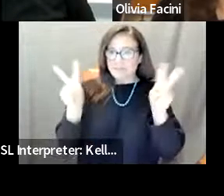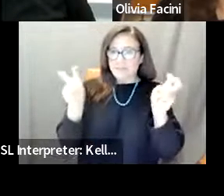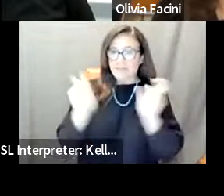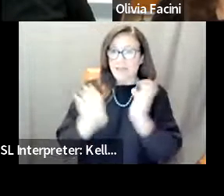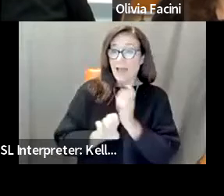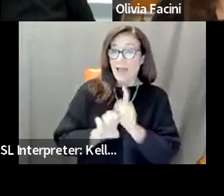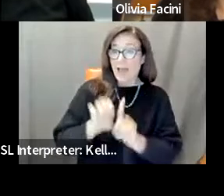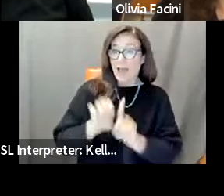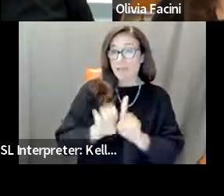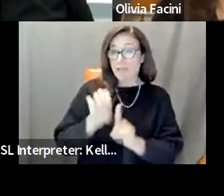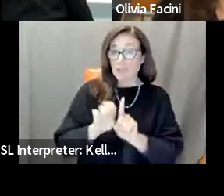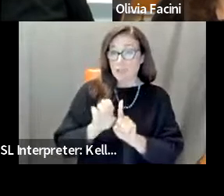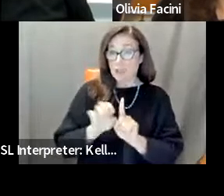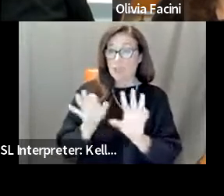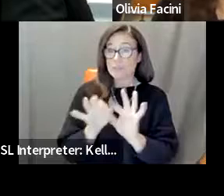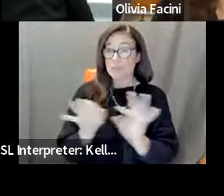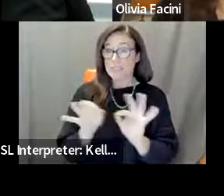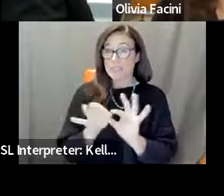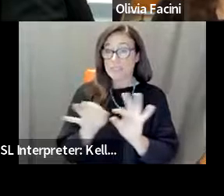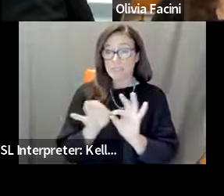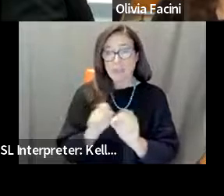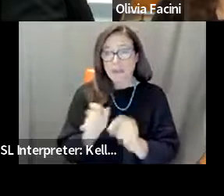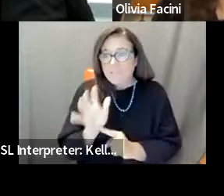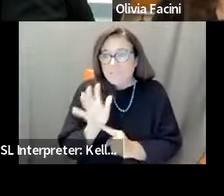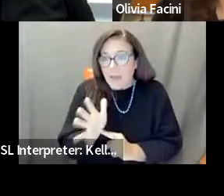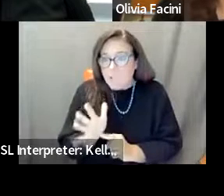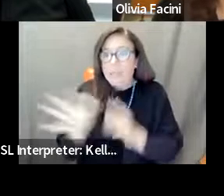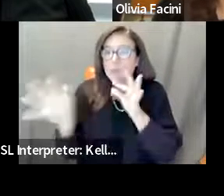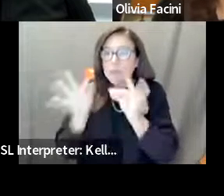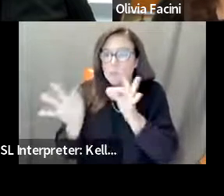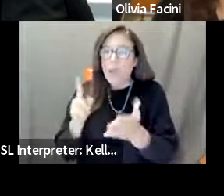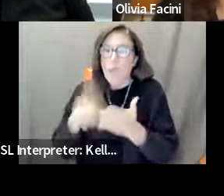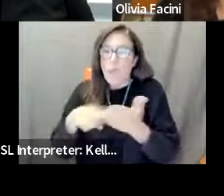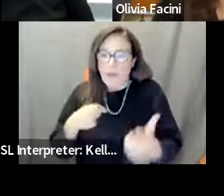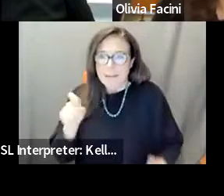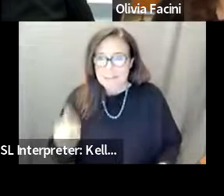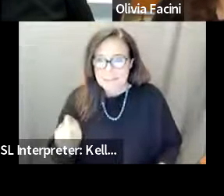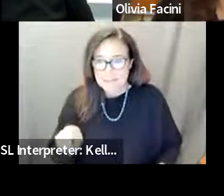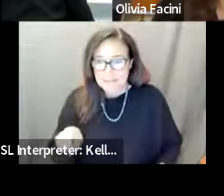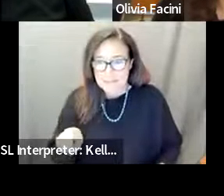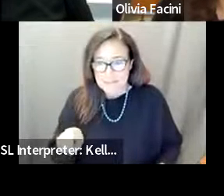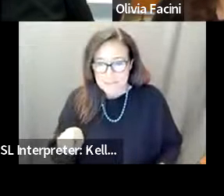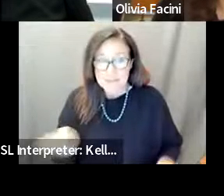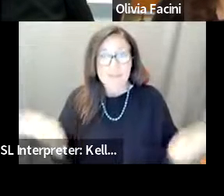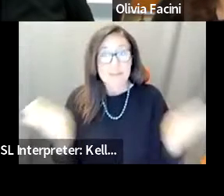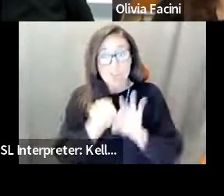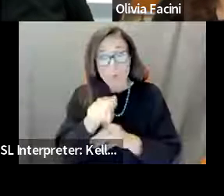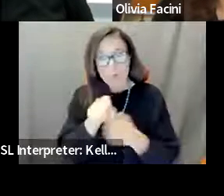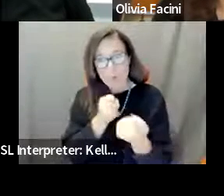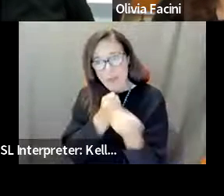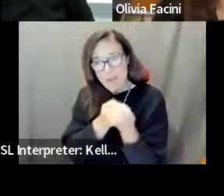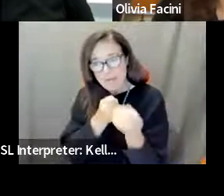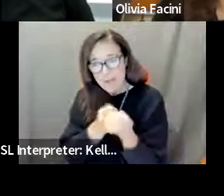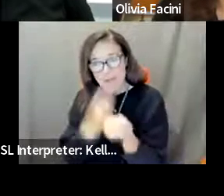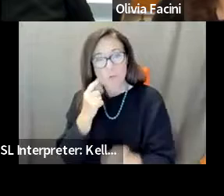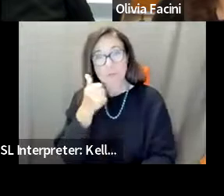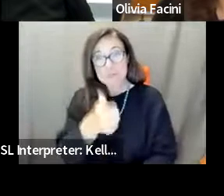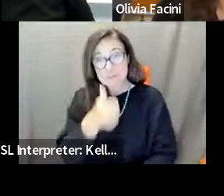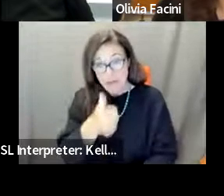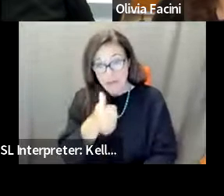the decision for us. And so it's really important to advocate for yourself and let them know what works